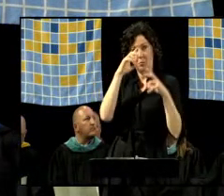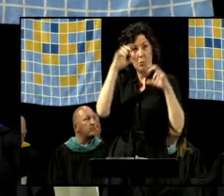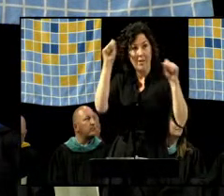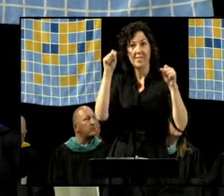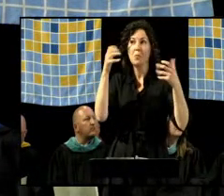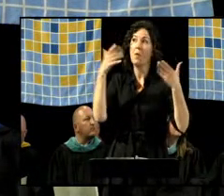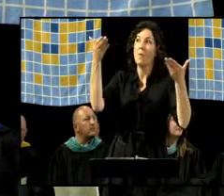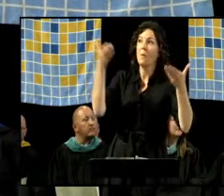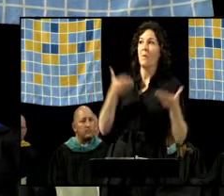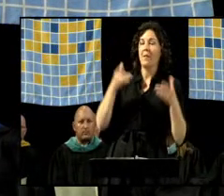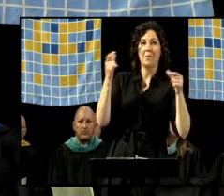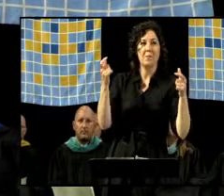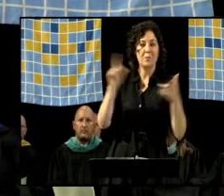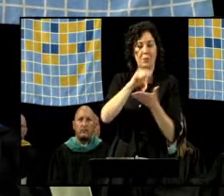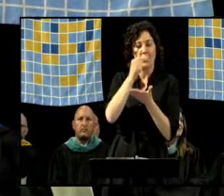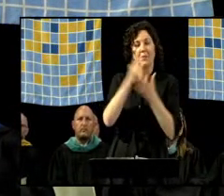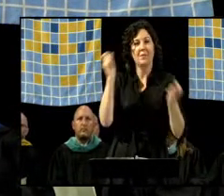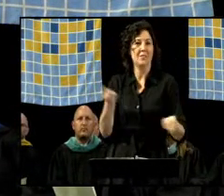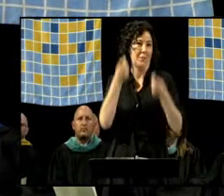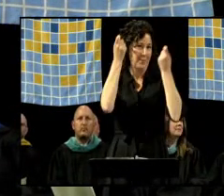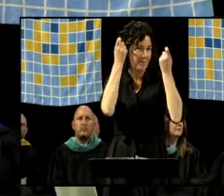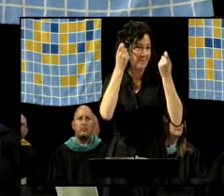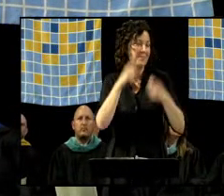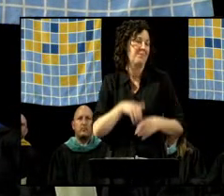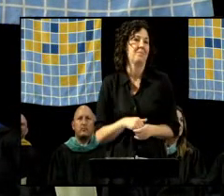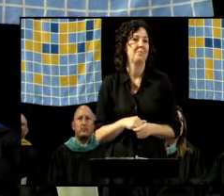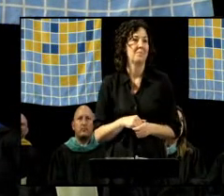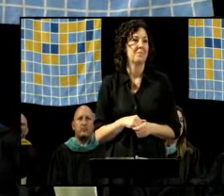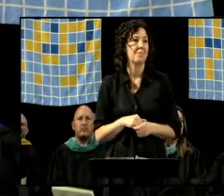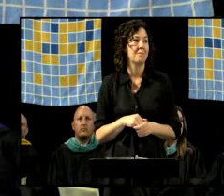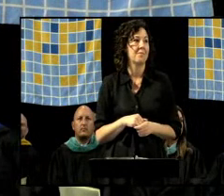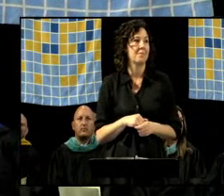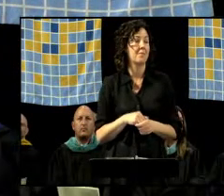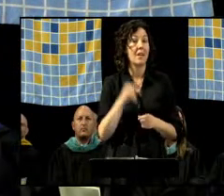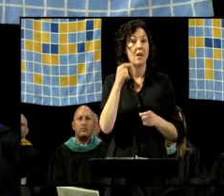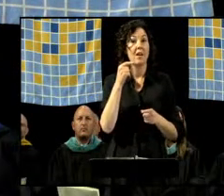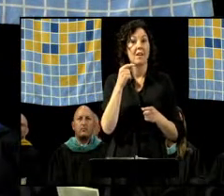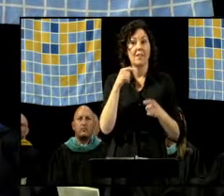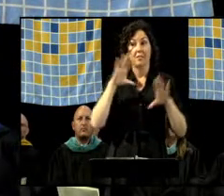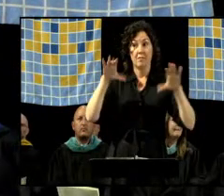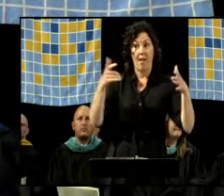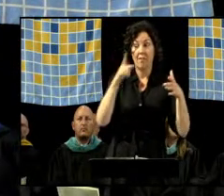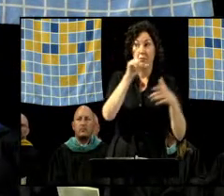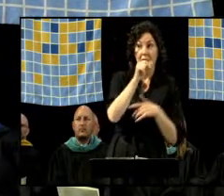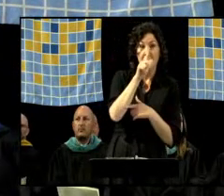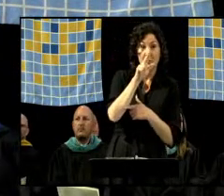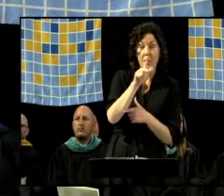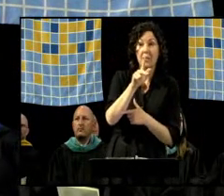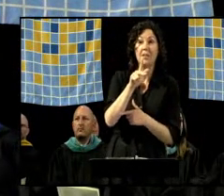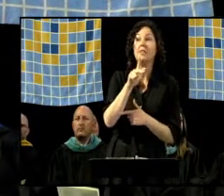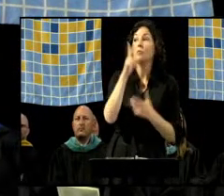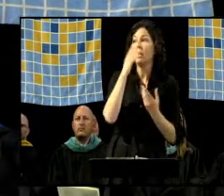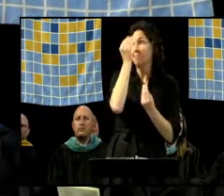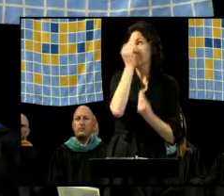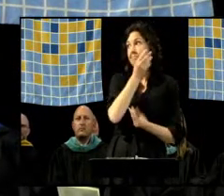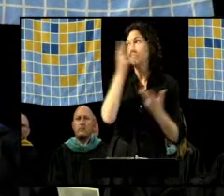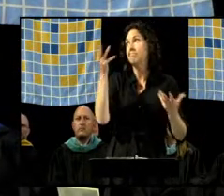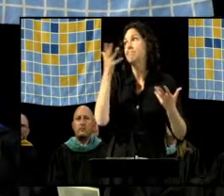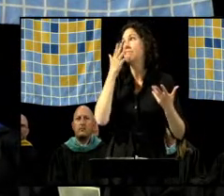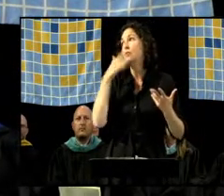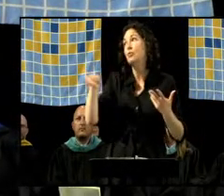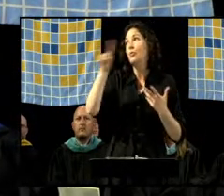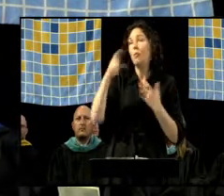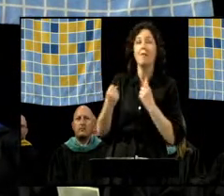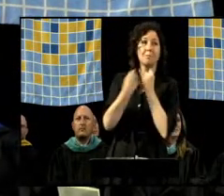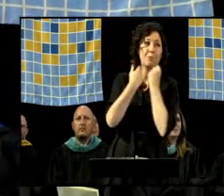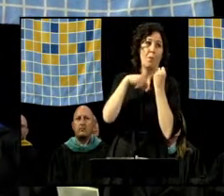of 2023 graduation ceremony. On behalf of the class of 2023, we'd like to thank everyone for your support as